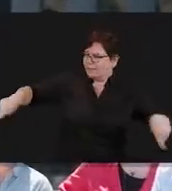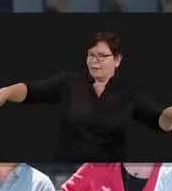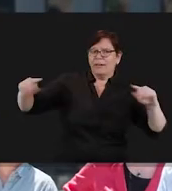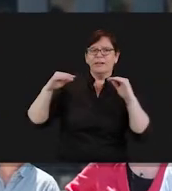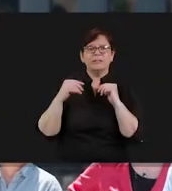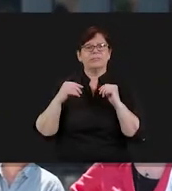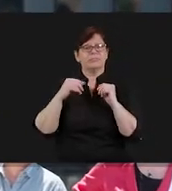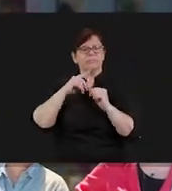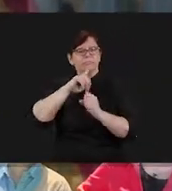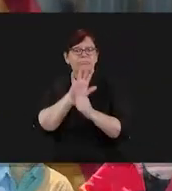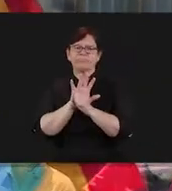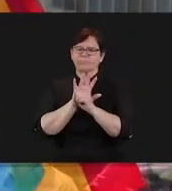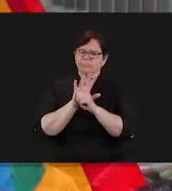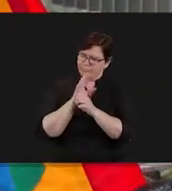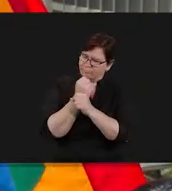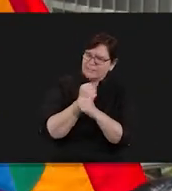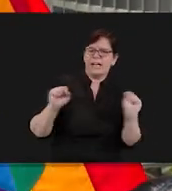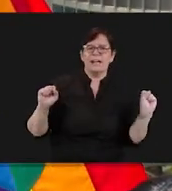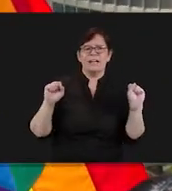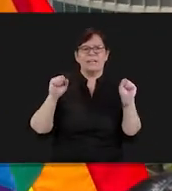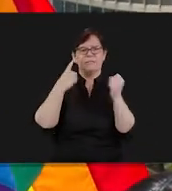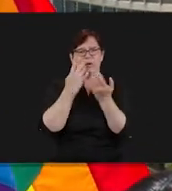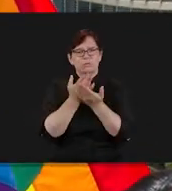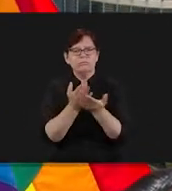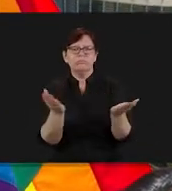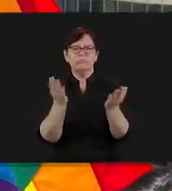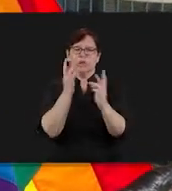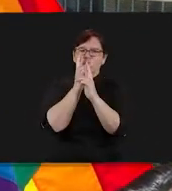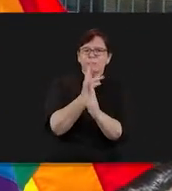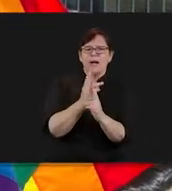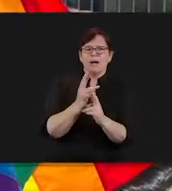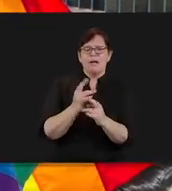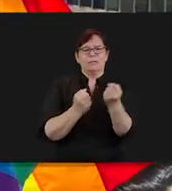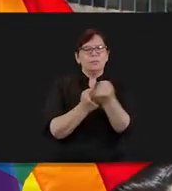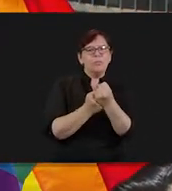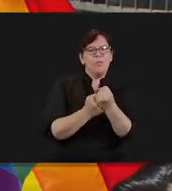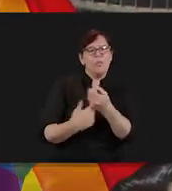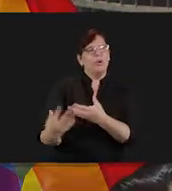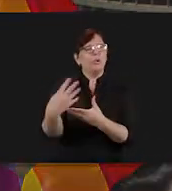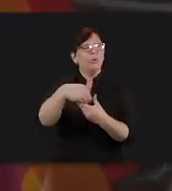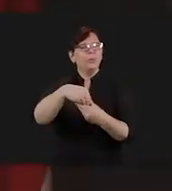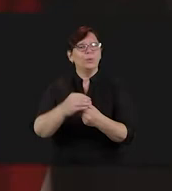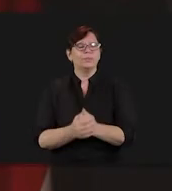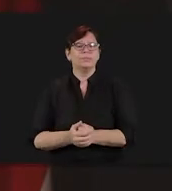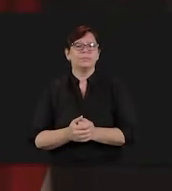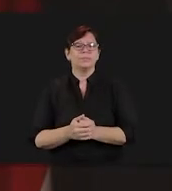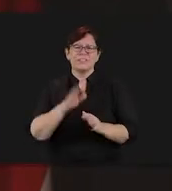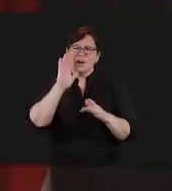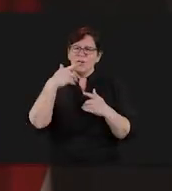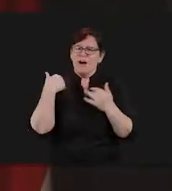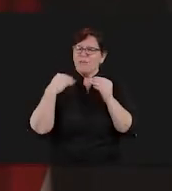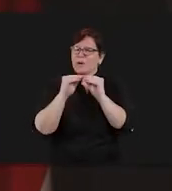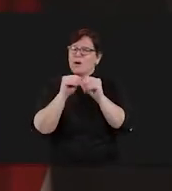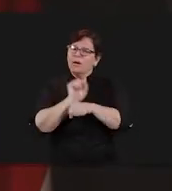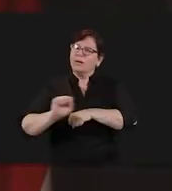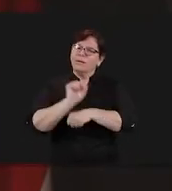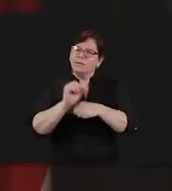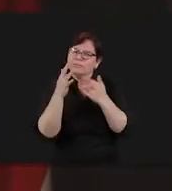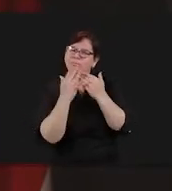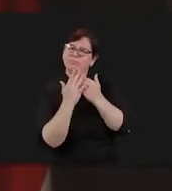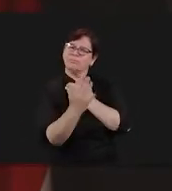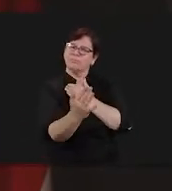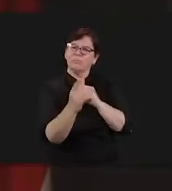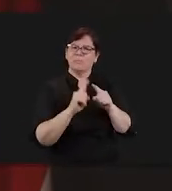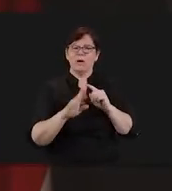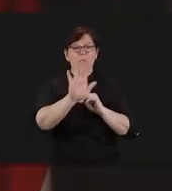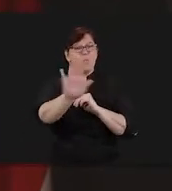where everyone can feel safe and respected and supported and included. I know we have a long way to go, but your city government,